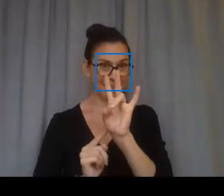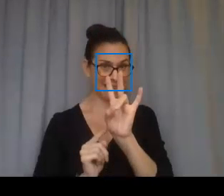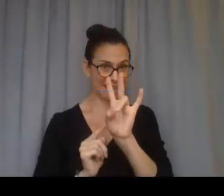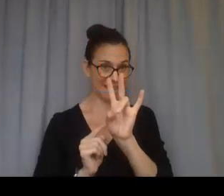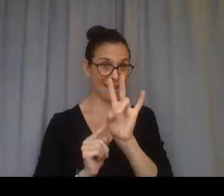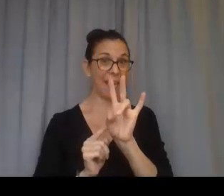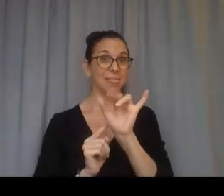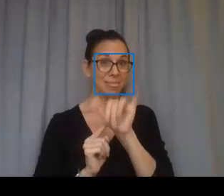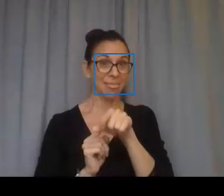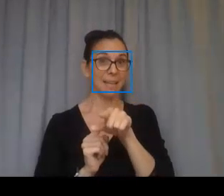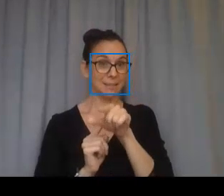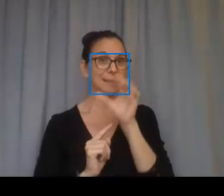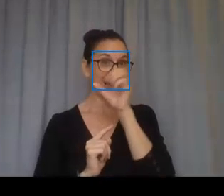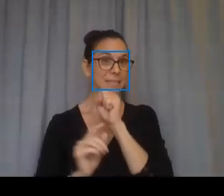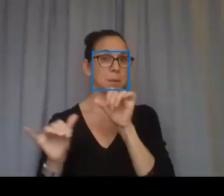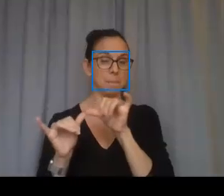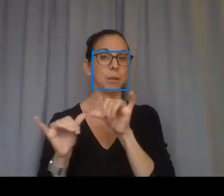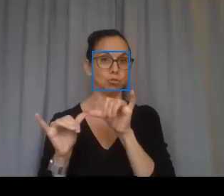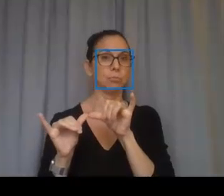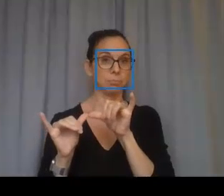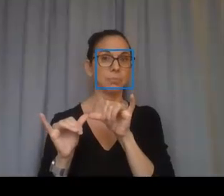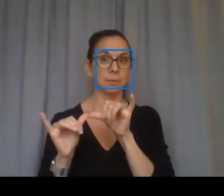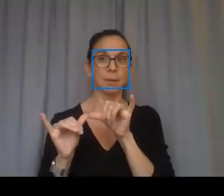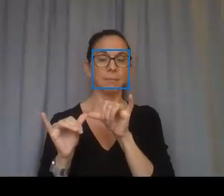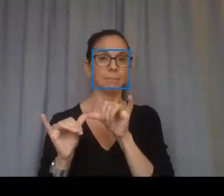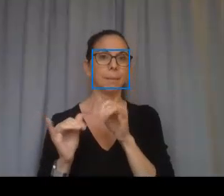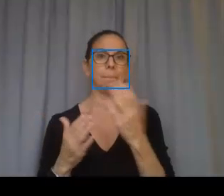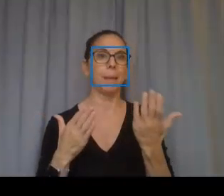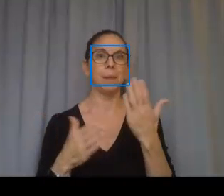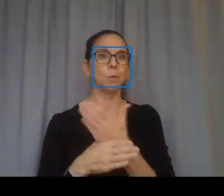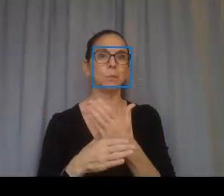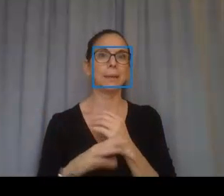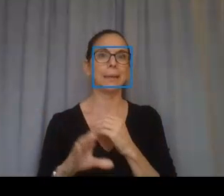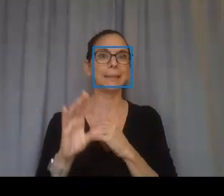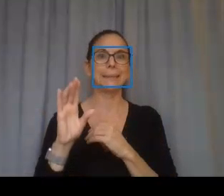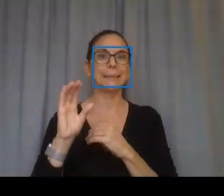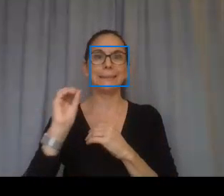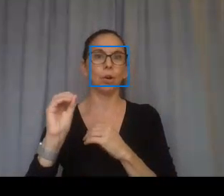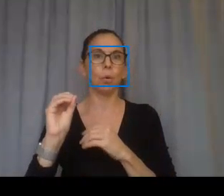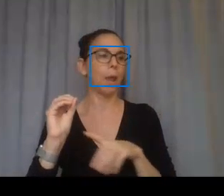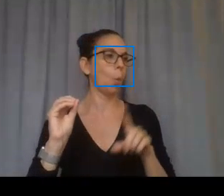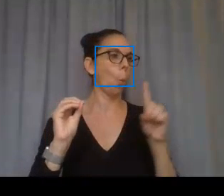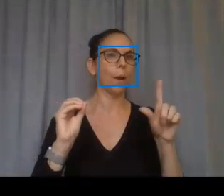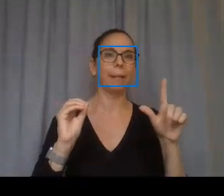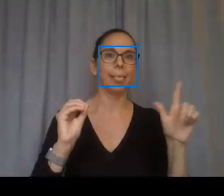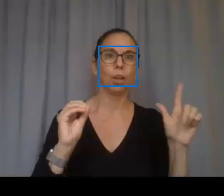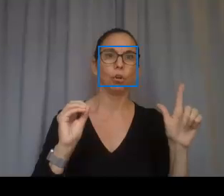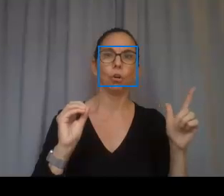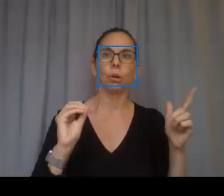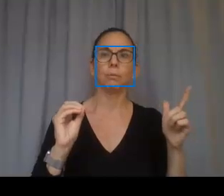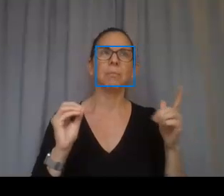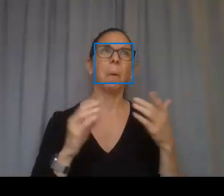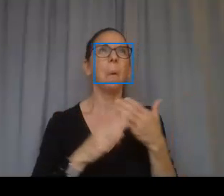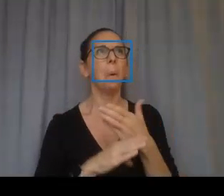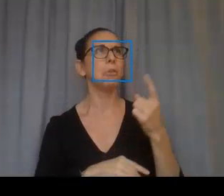tool measured this really it probably was just between 0 and 1 liter. And you're looking at, well, it's over